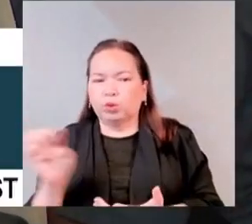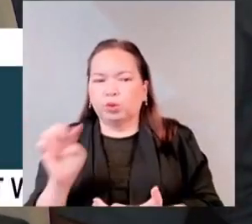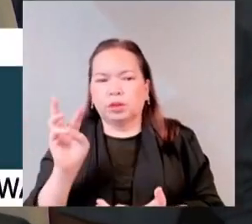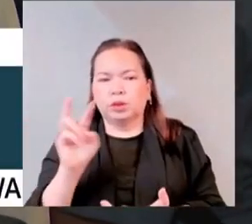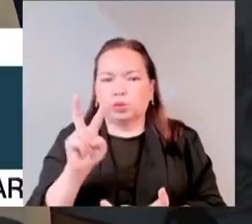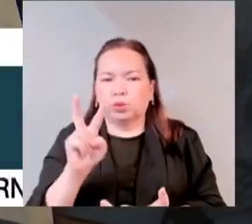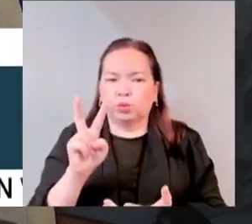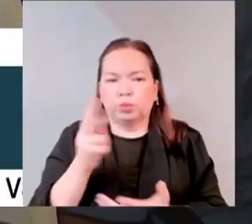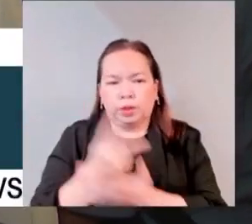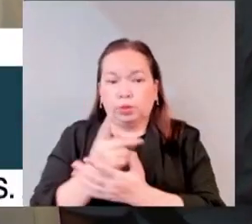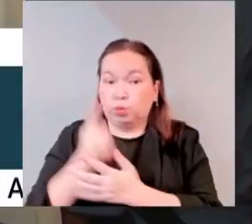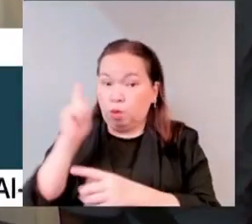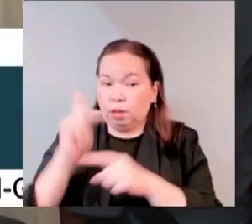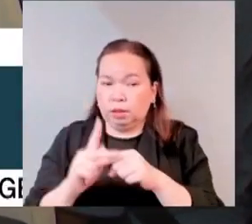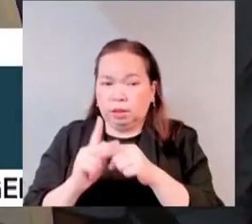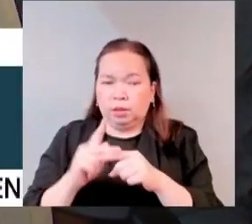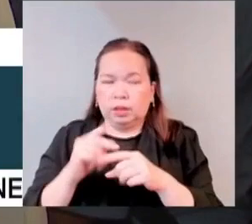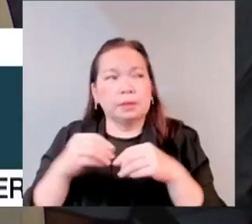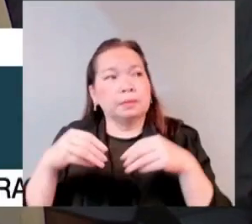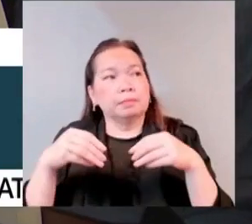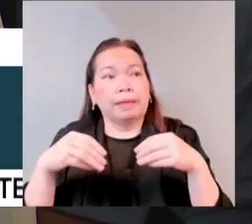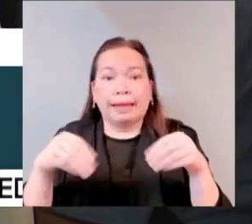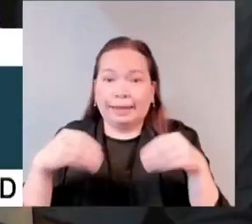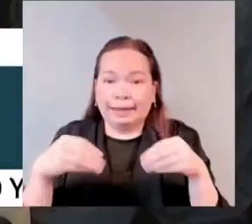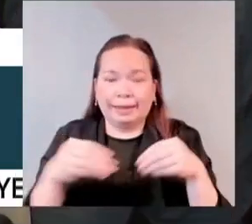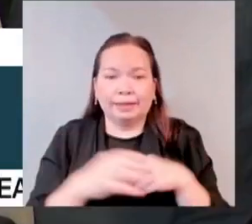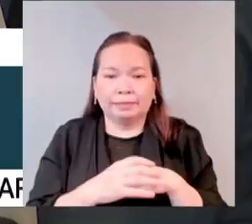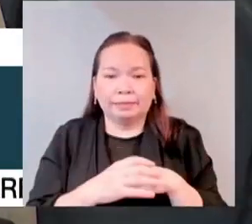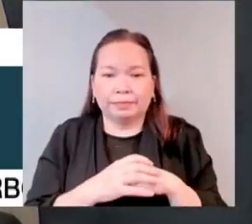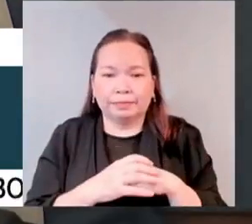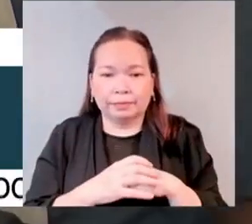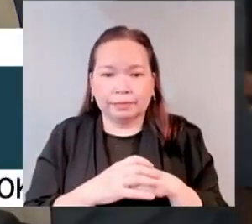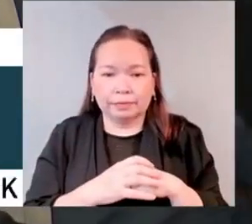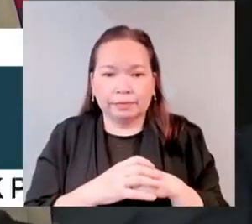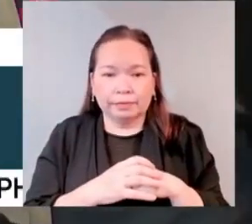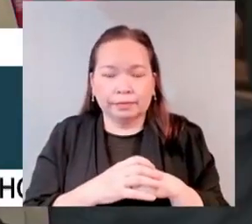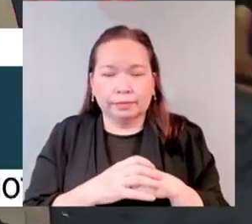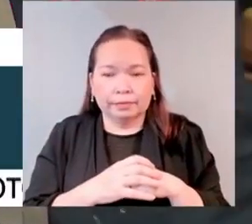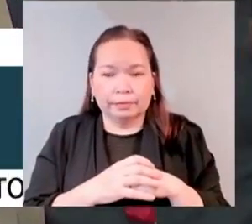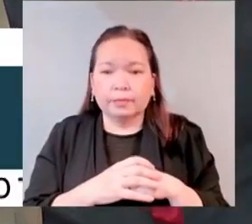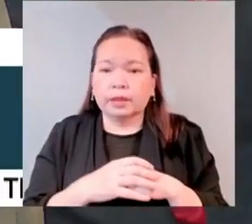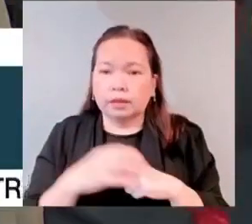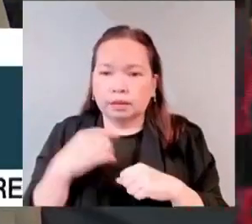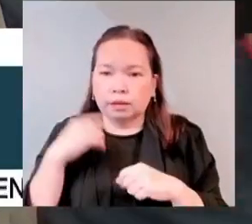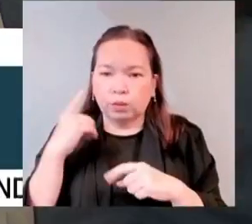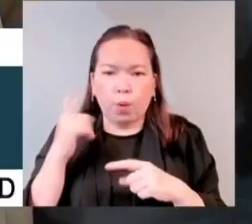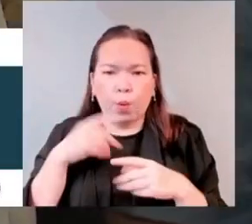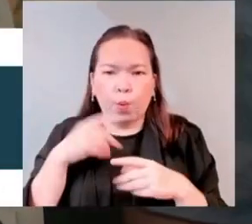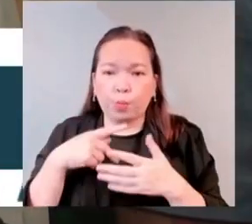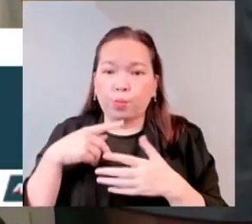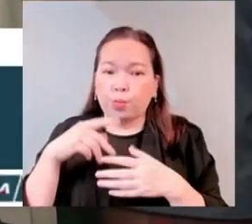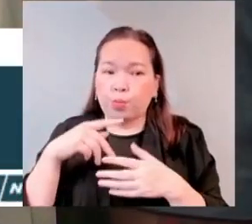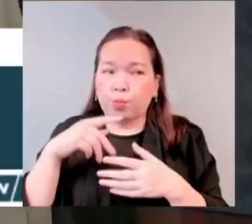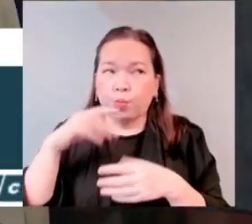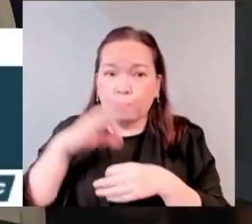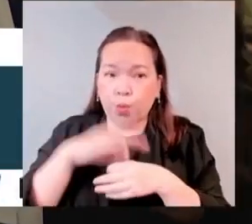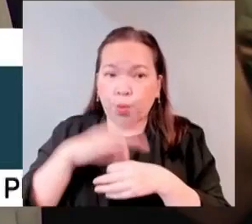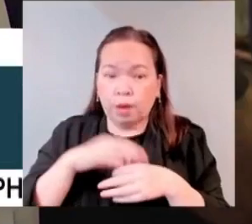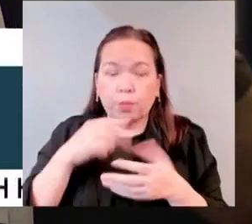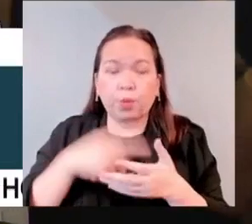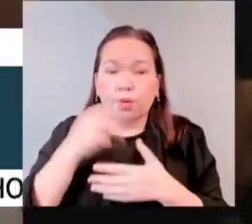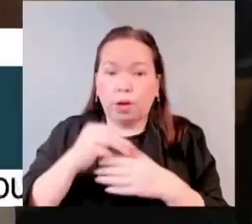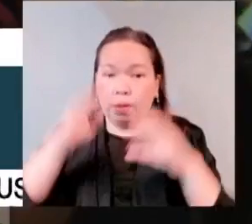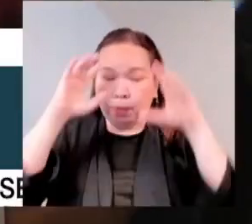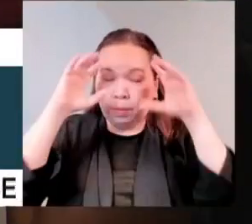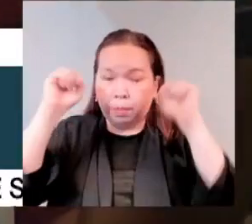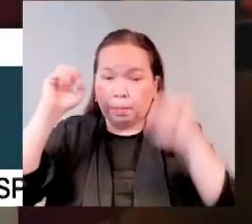the program that the president is advocating, which is right now a program of government that